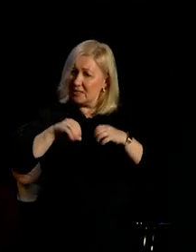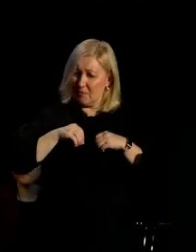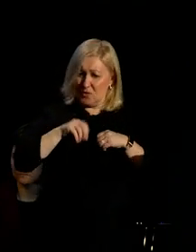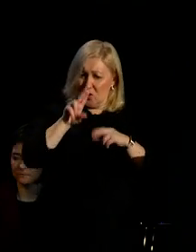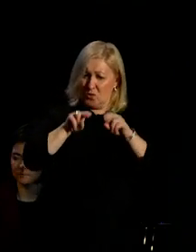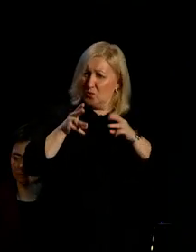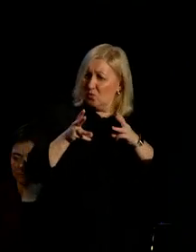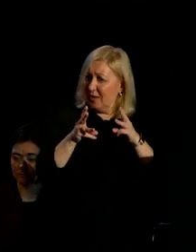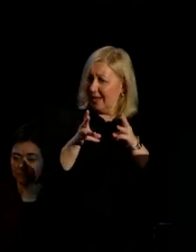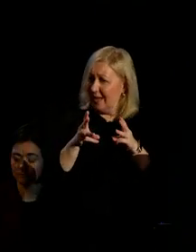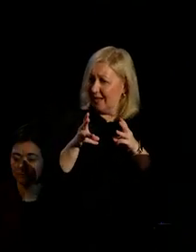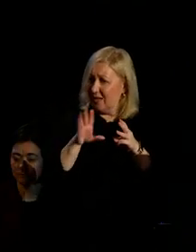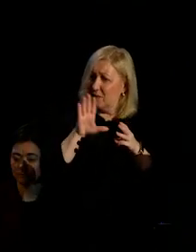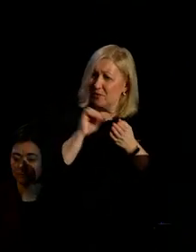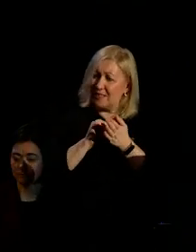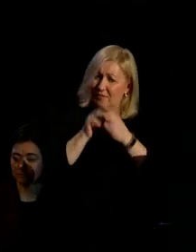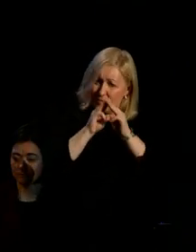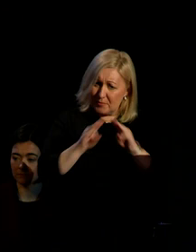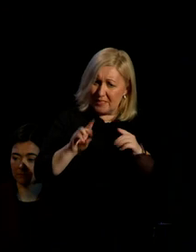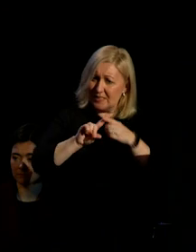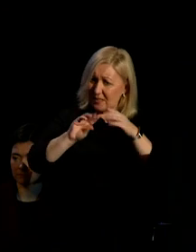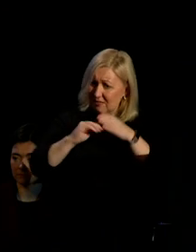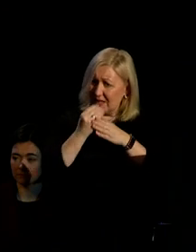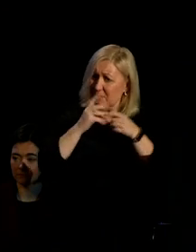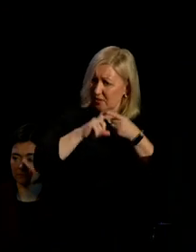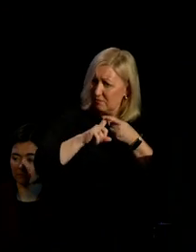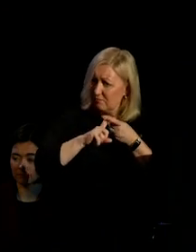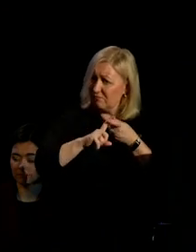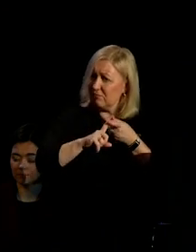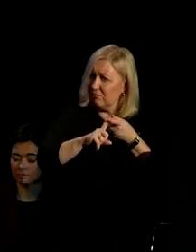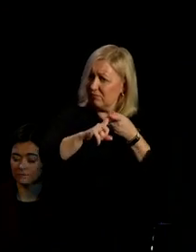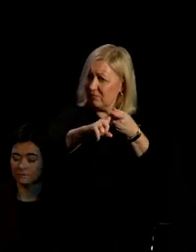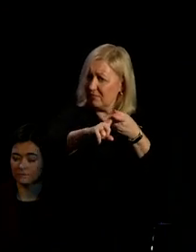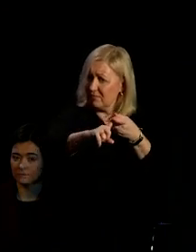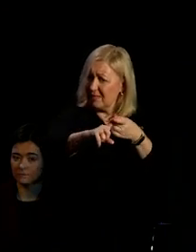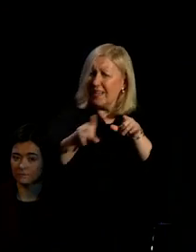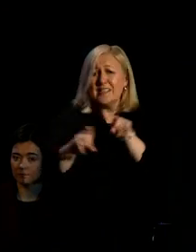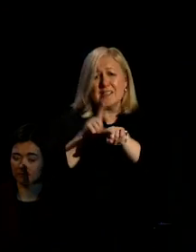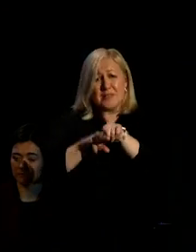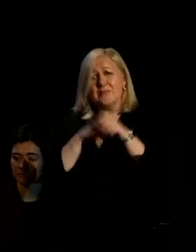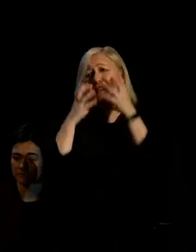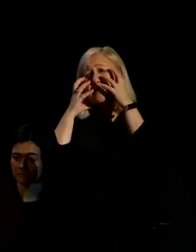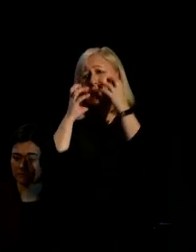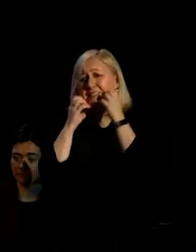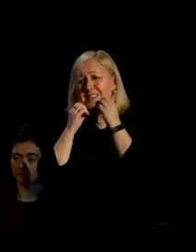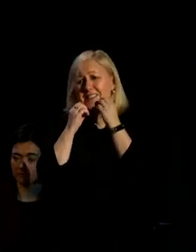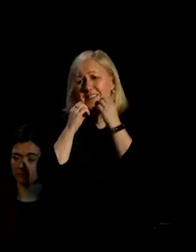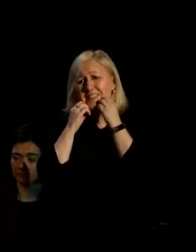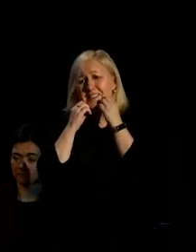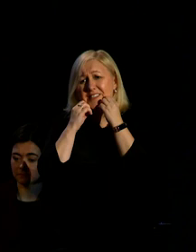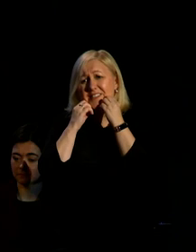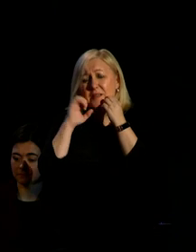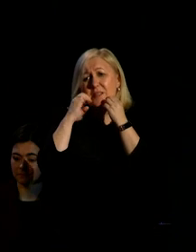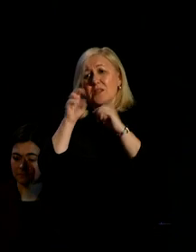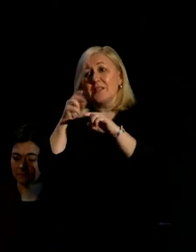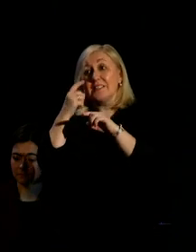paradigm of sustained peace and development. And yet how depressing it is that the obvious parallels between the